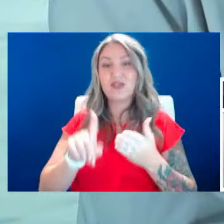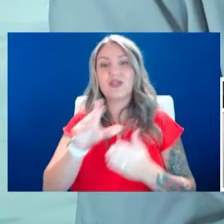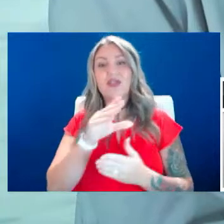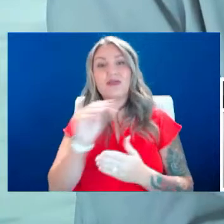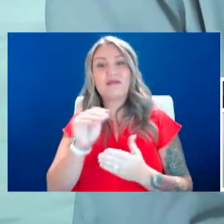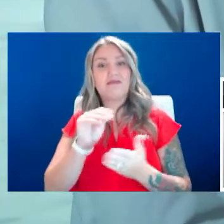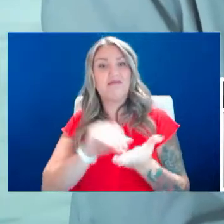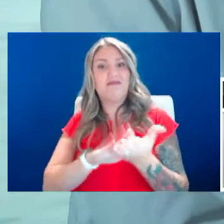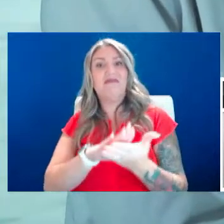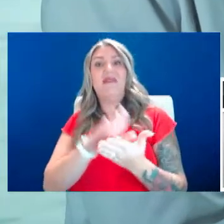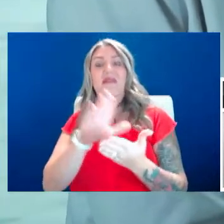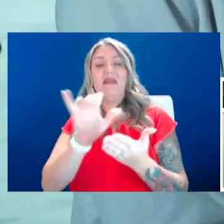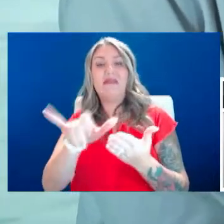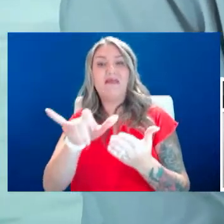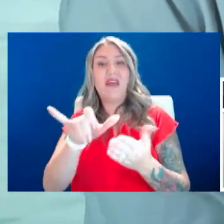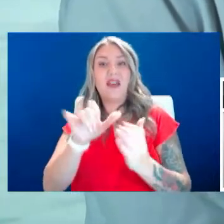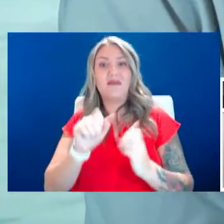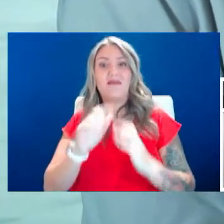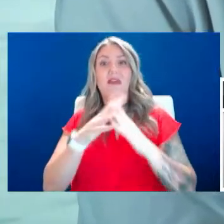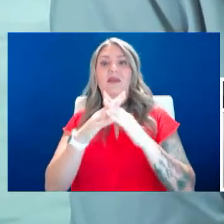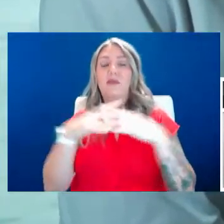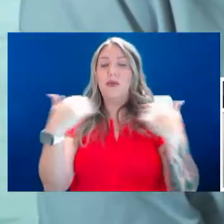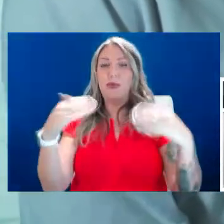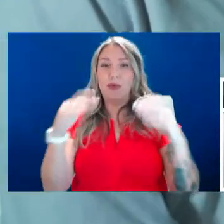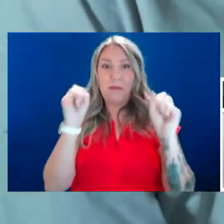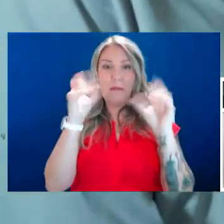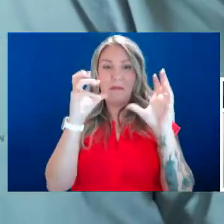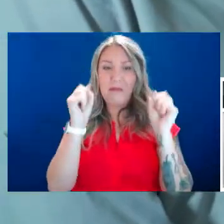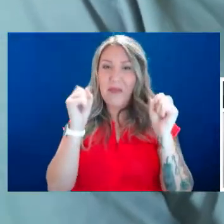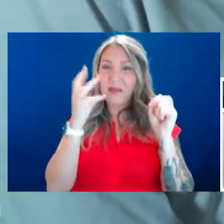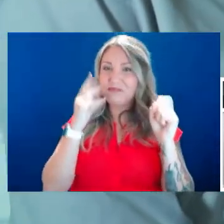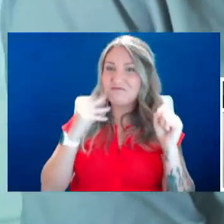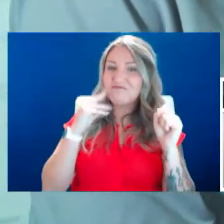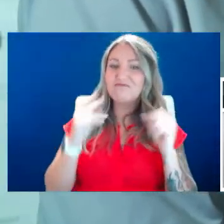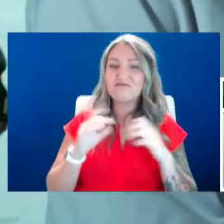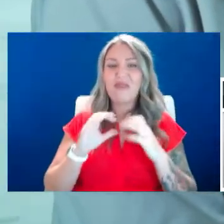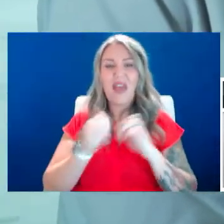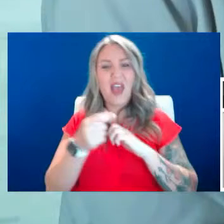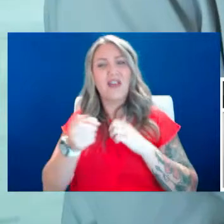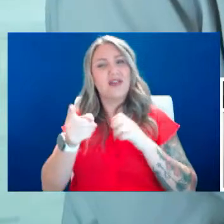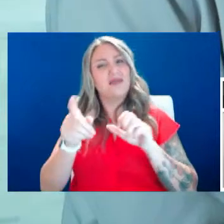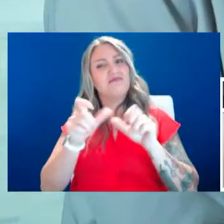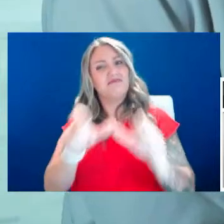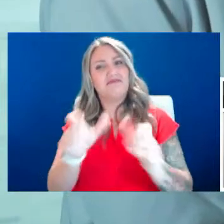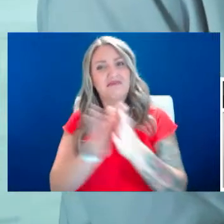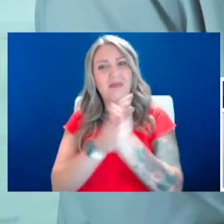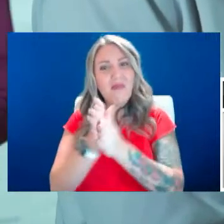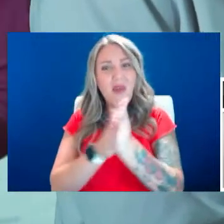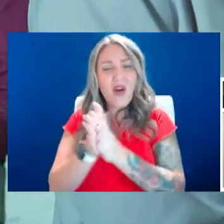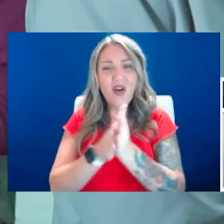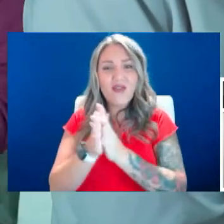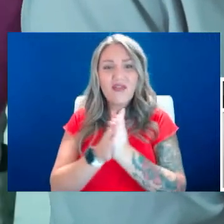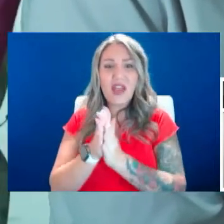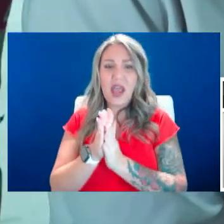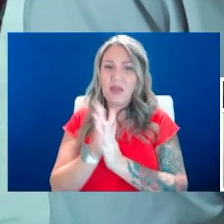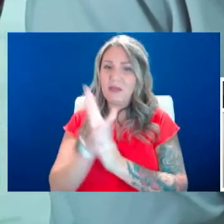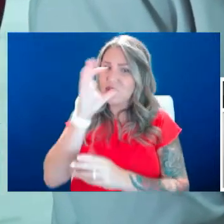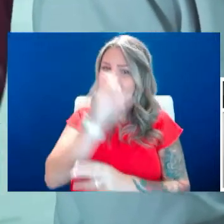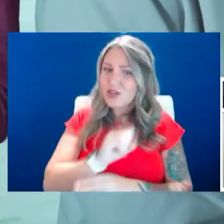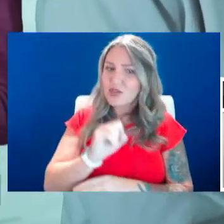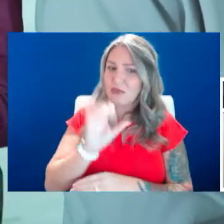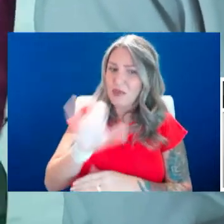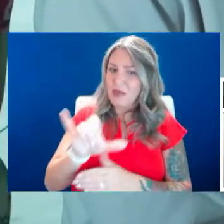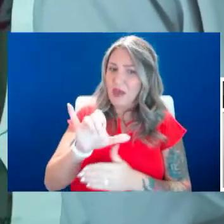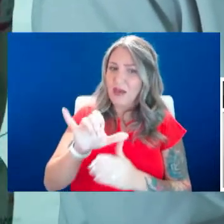incredible. Well, it's an amazing journey. How do you keep your motivation going? I assume the V Foundation is a part of